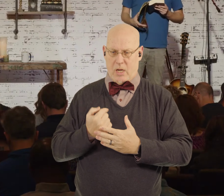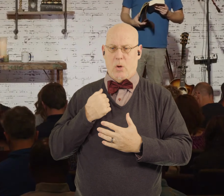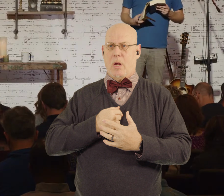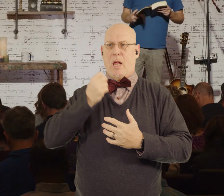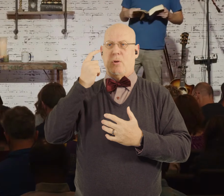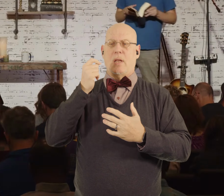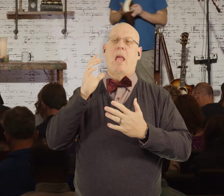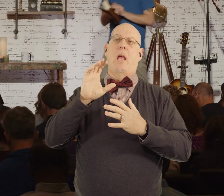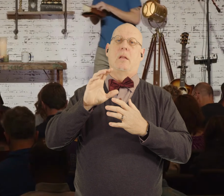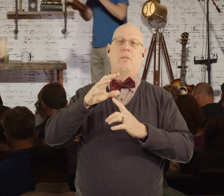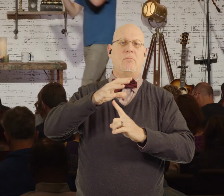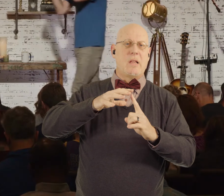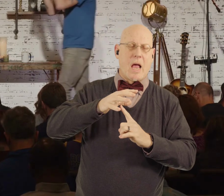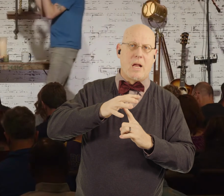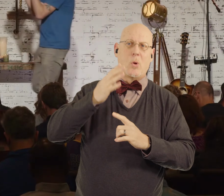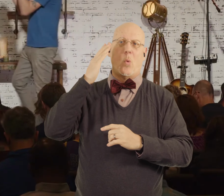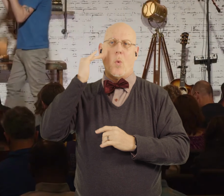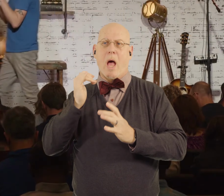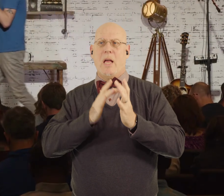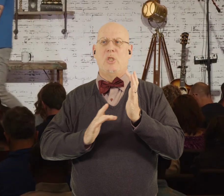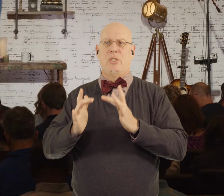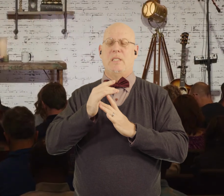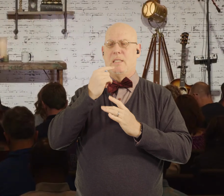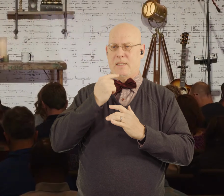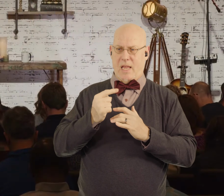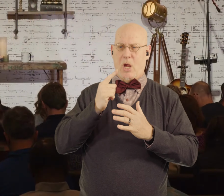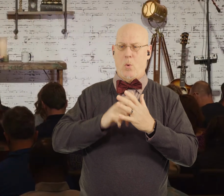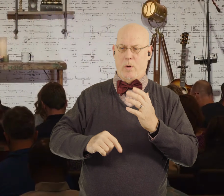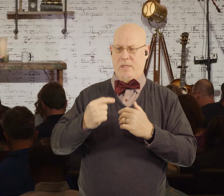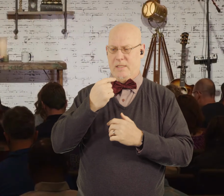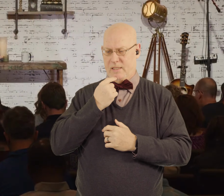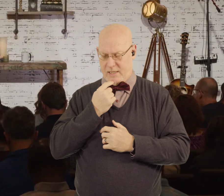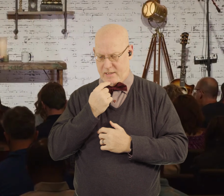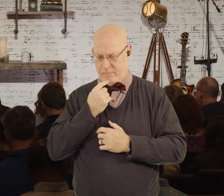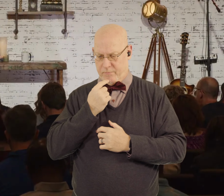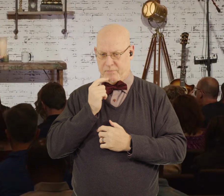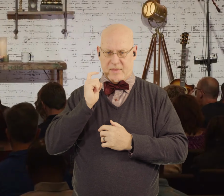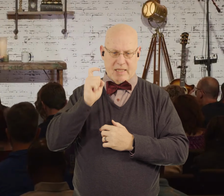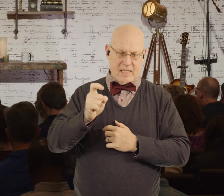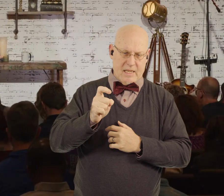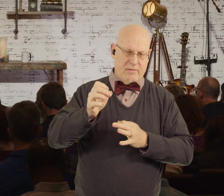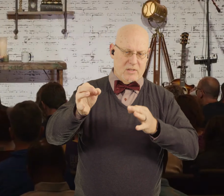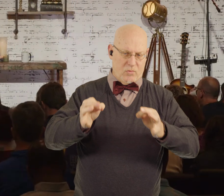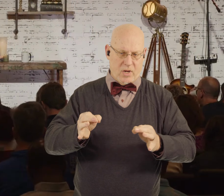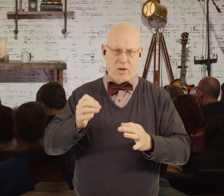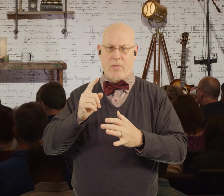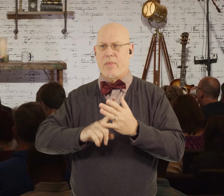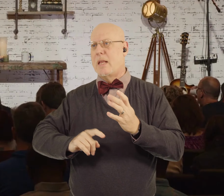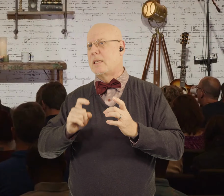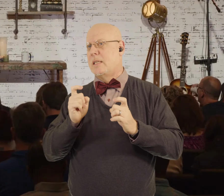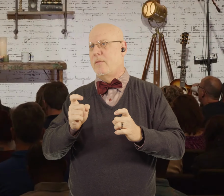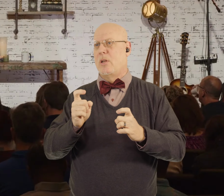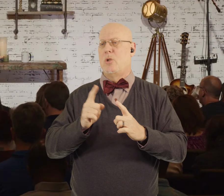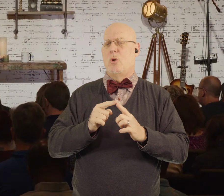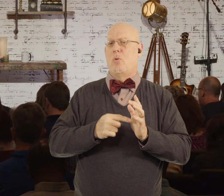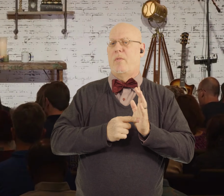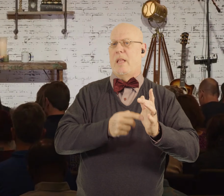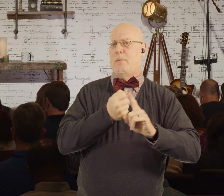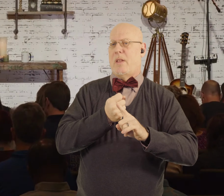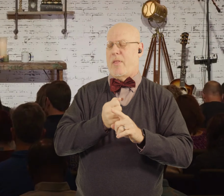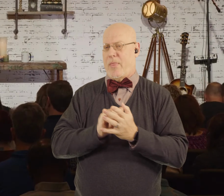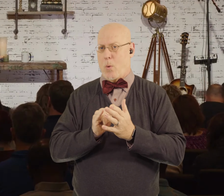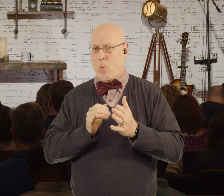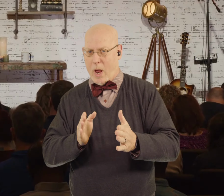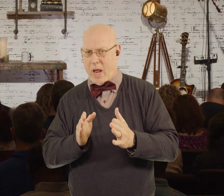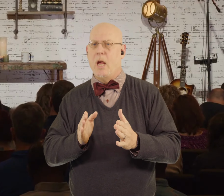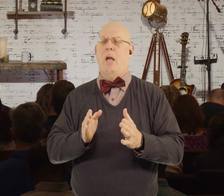here like we've done every week because we're going to understand the context of why Jesus is saying what he's saying and giving the directive that he's